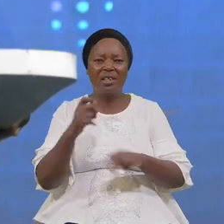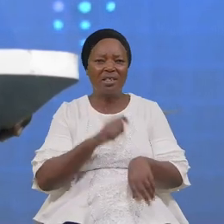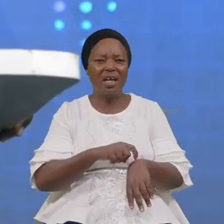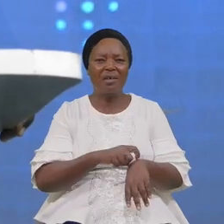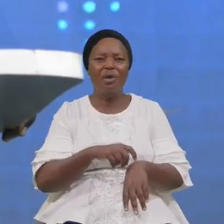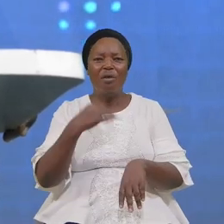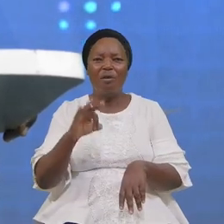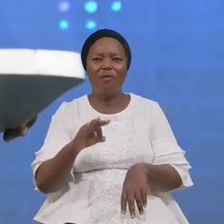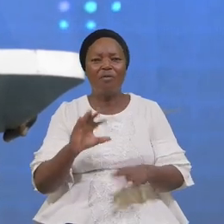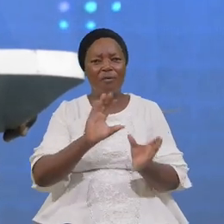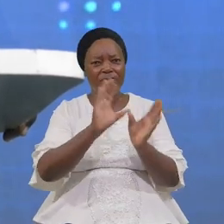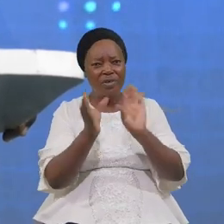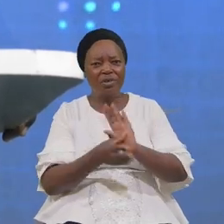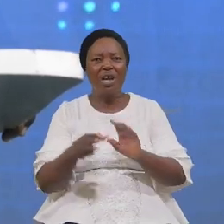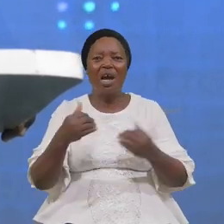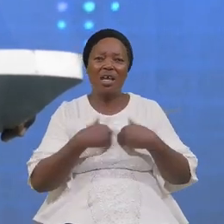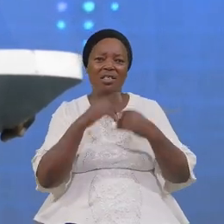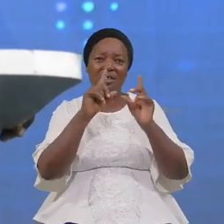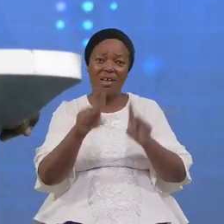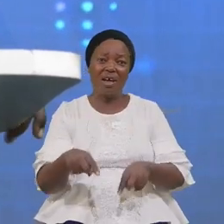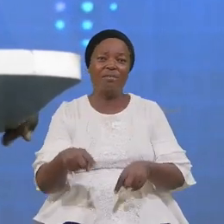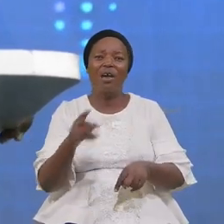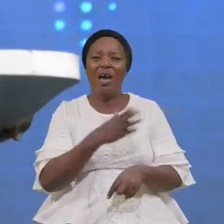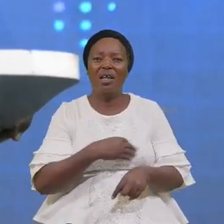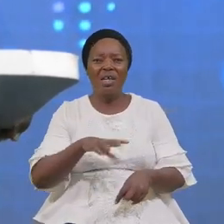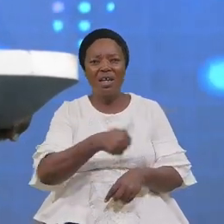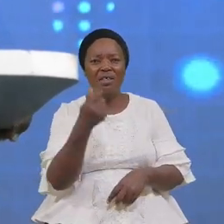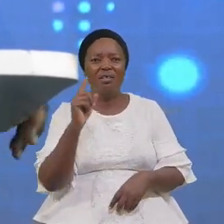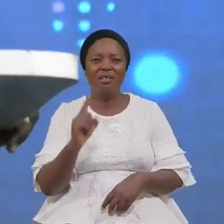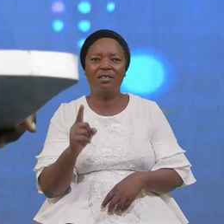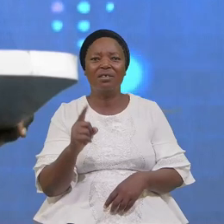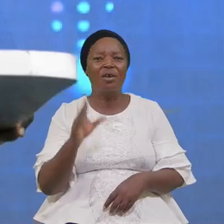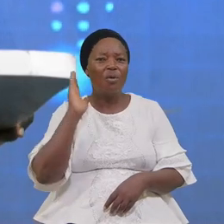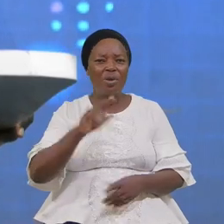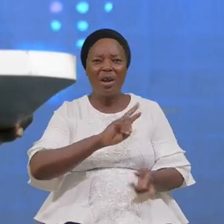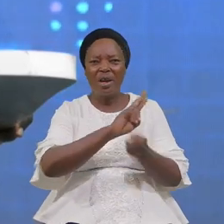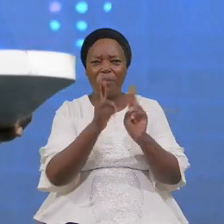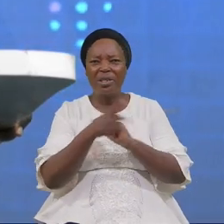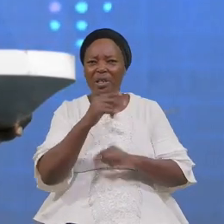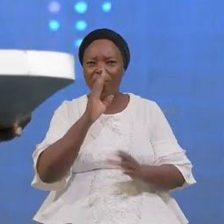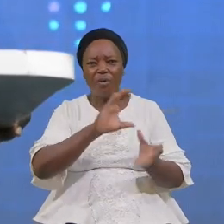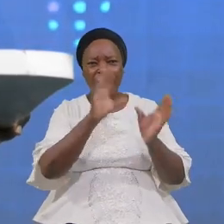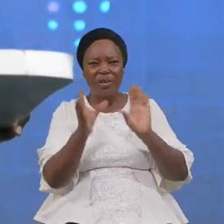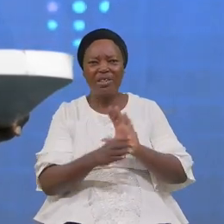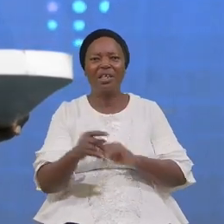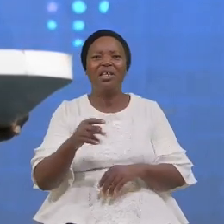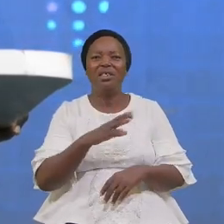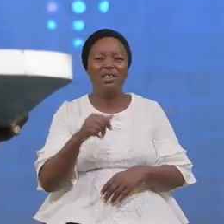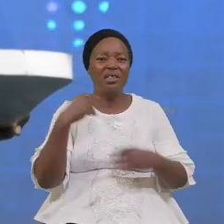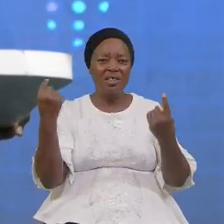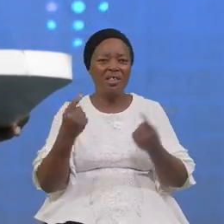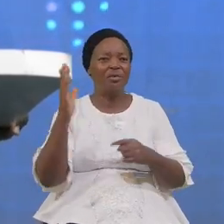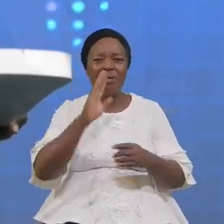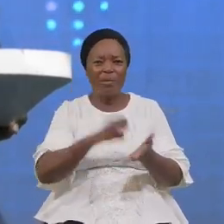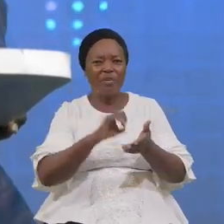of conversion has come. And whosoever will repent and be converted, his sins will be